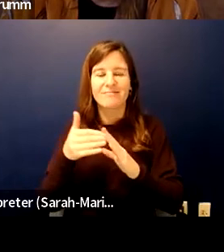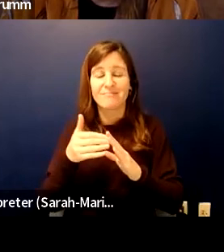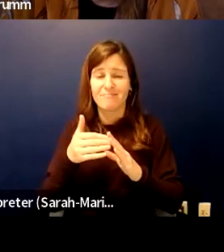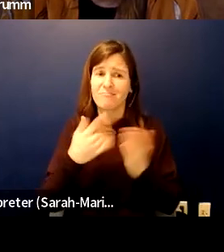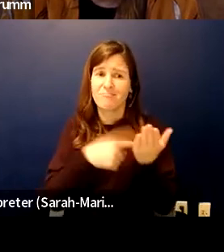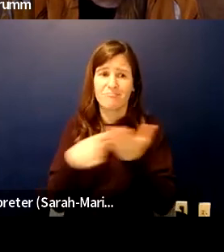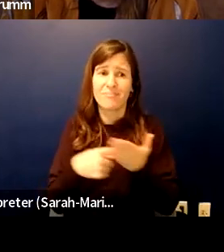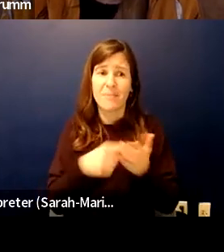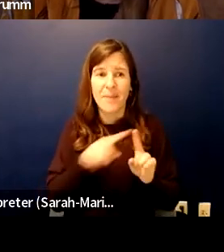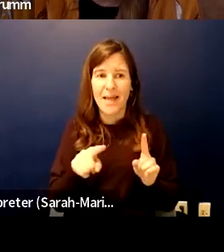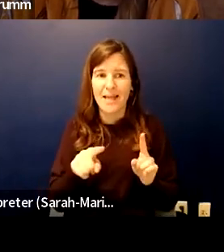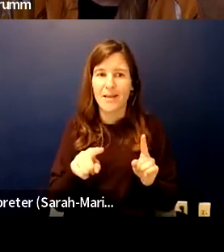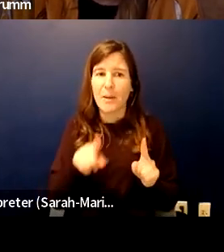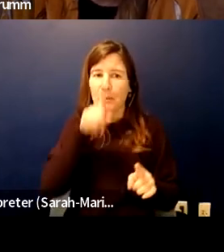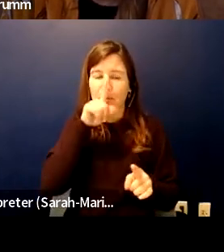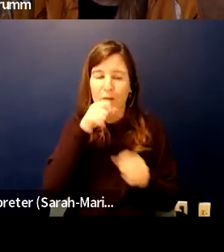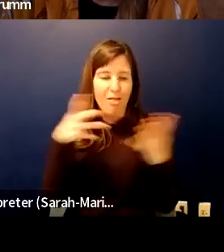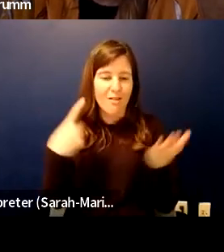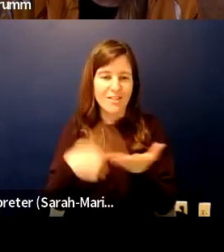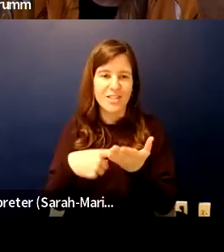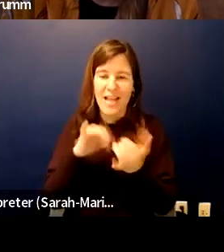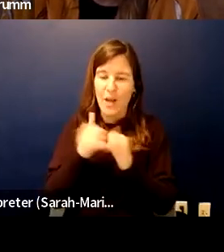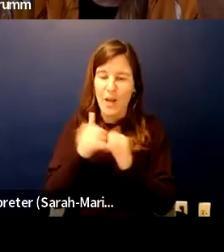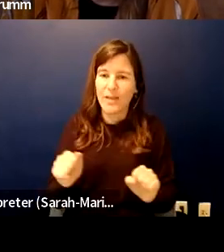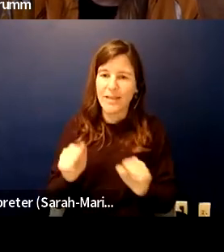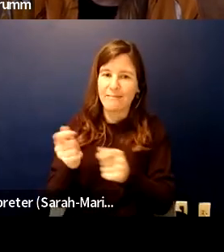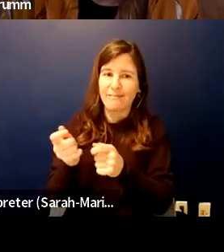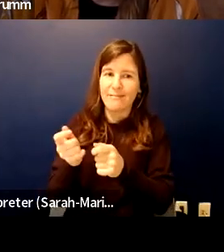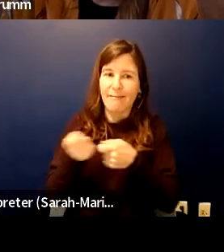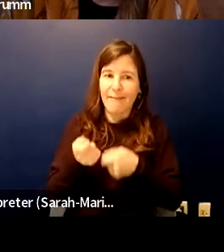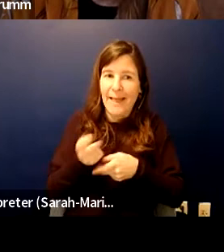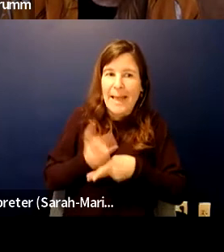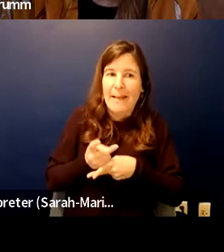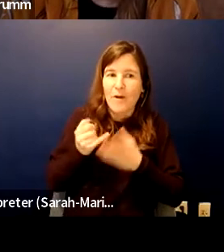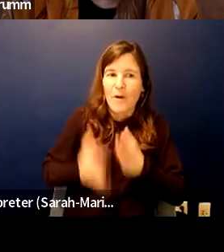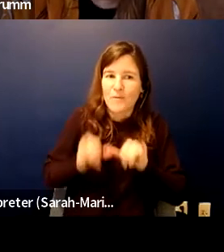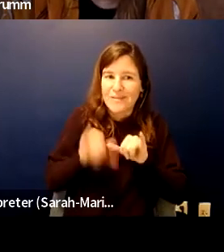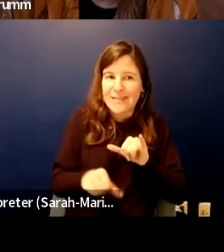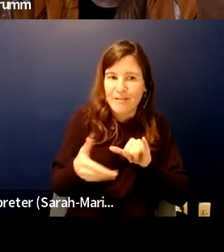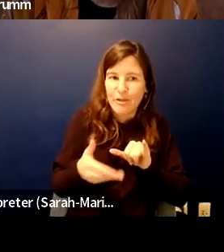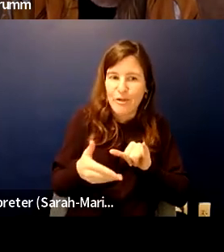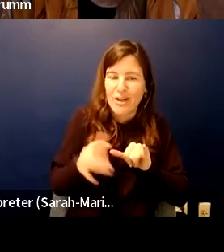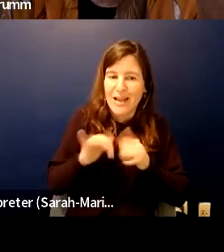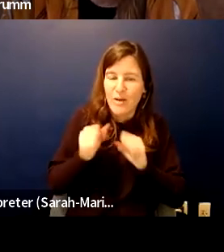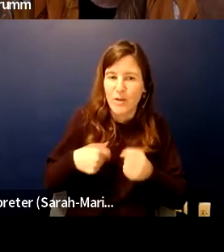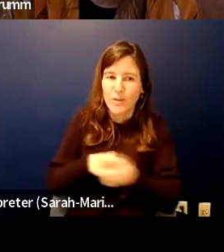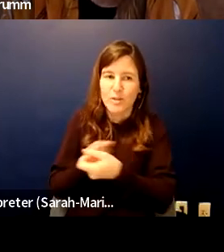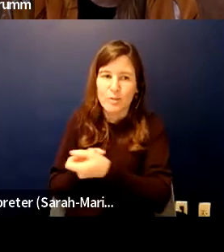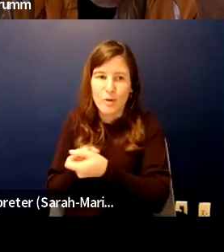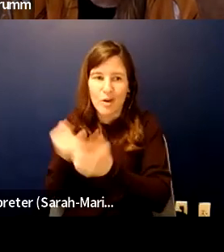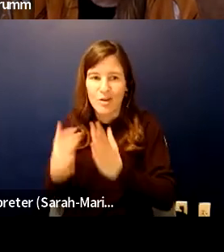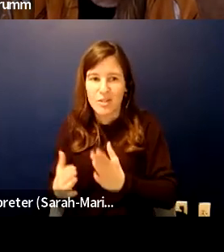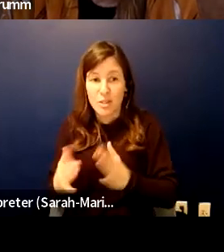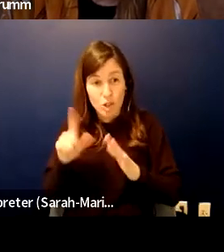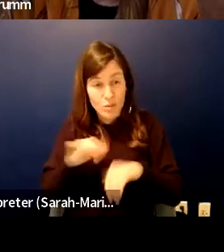can keep artists here and how we can support artists. And you know, is it about artist housing? Is it